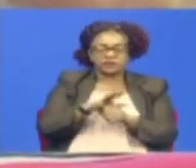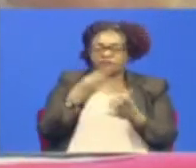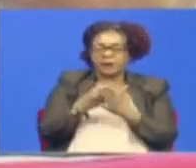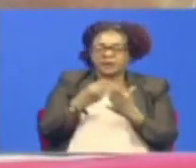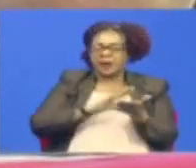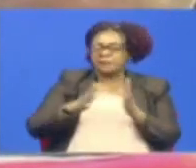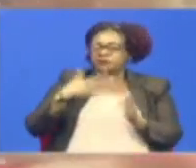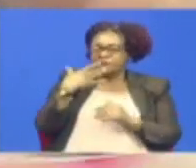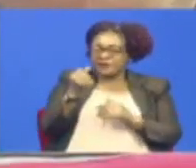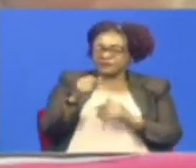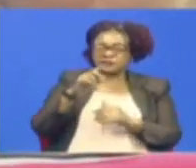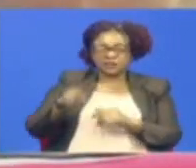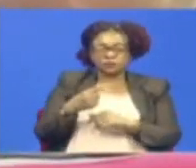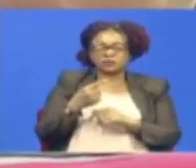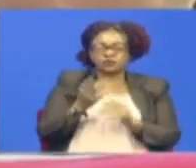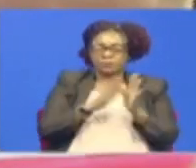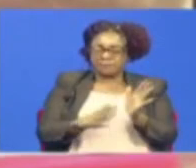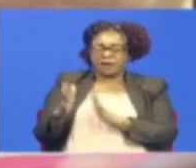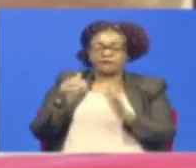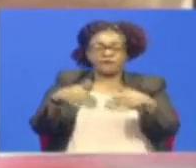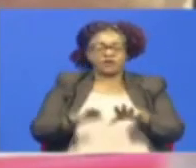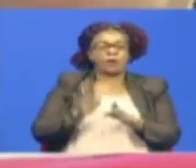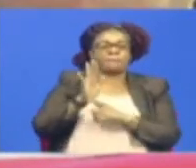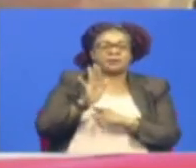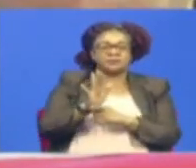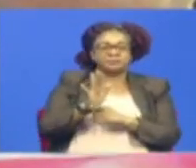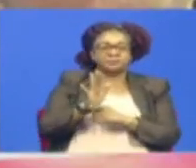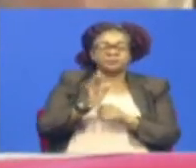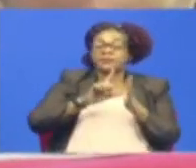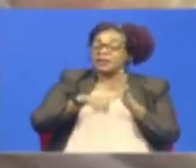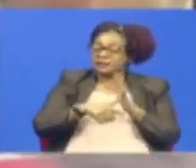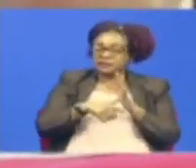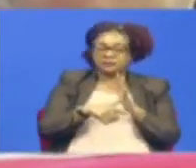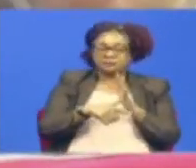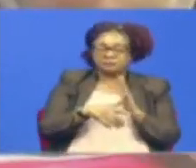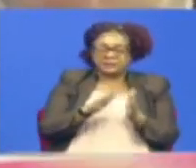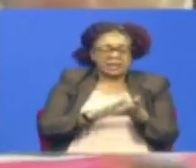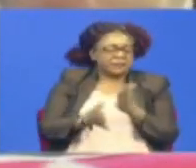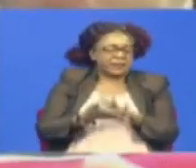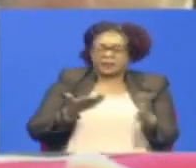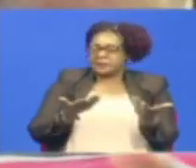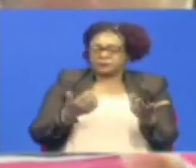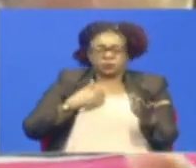million, kutarisha mazishi yake. Baadaye hata kuna kitu sisi